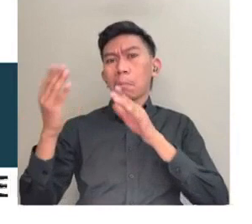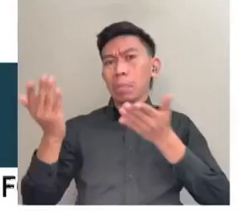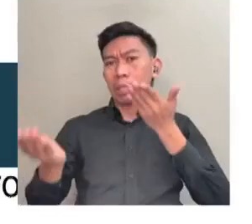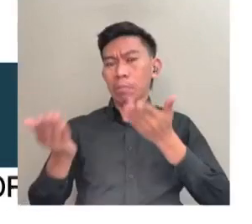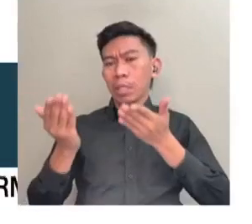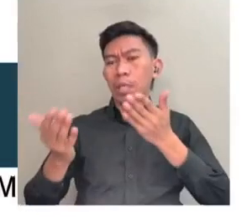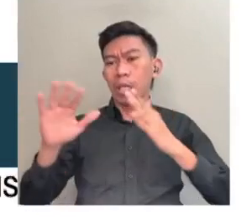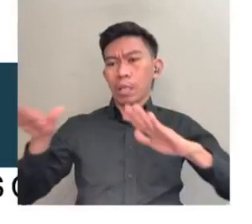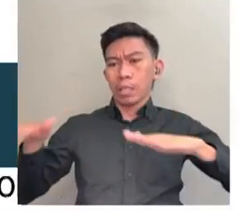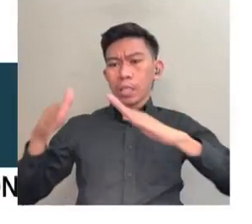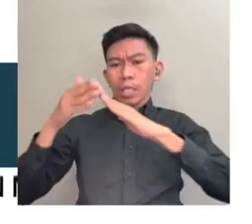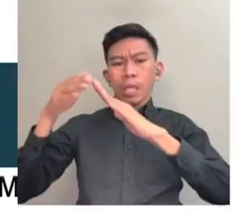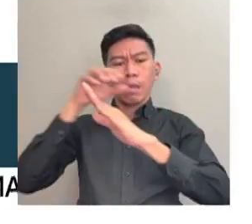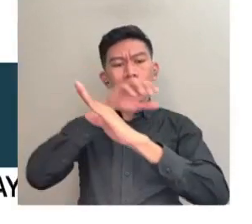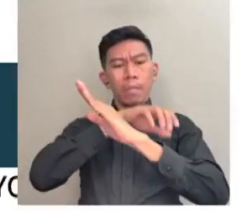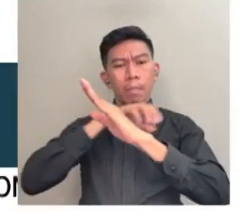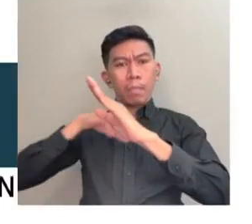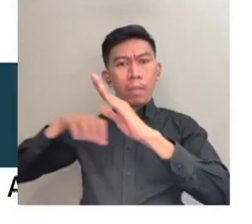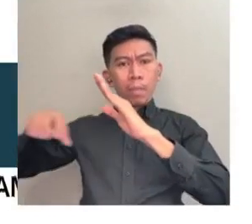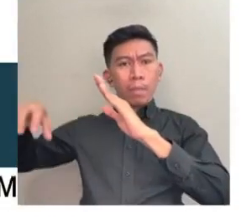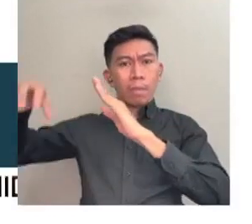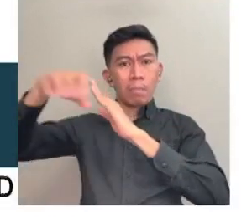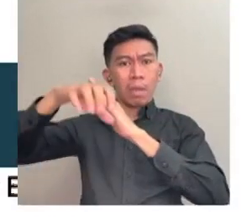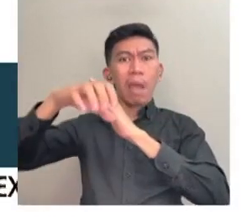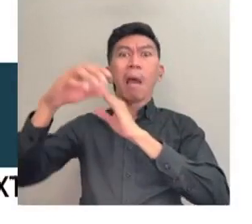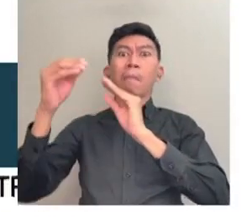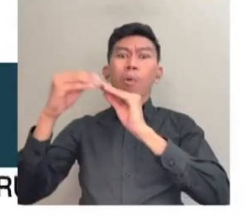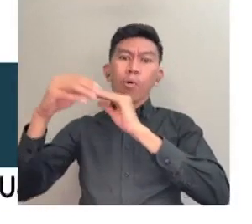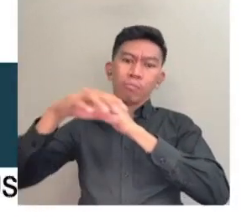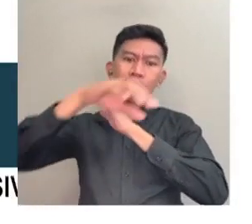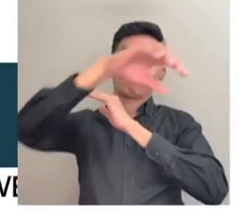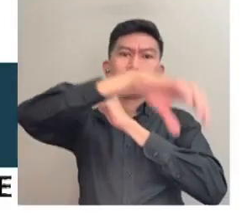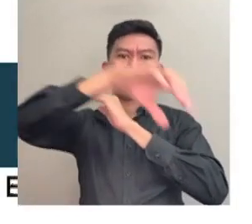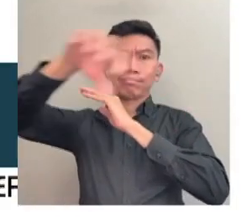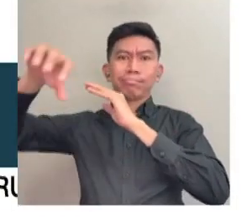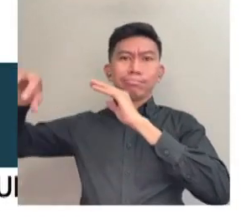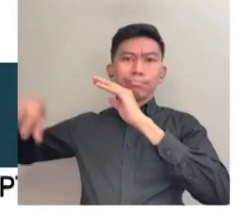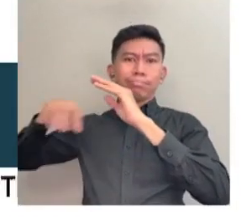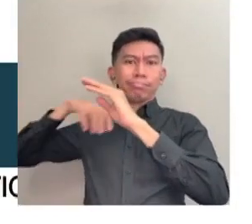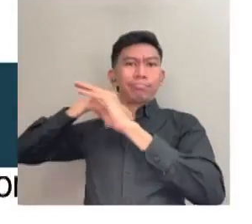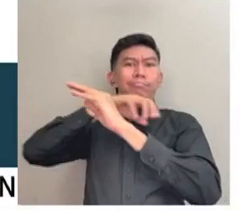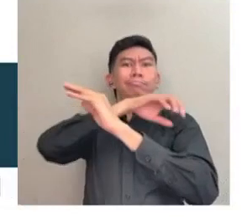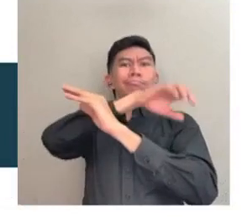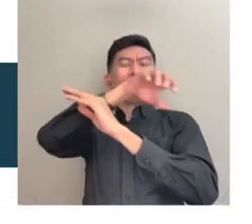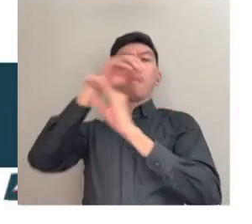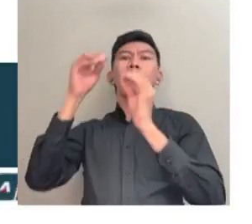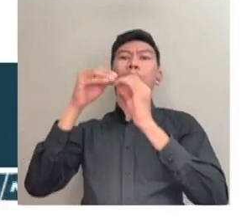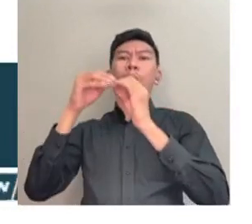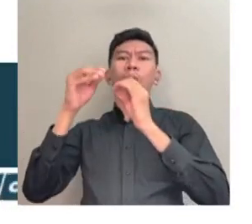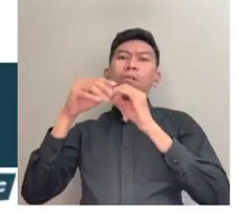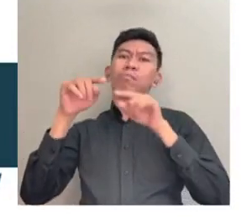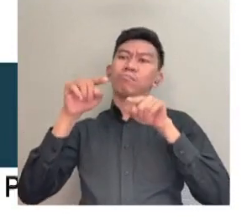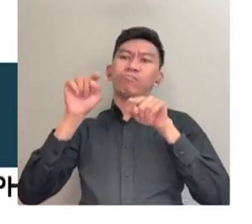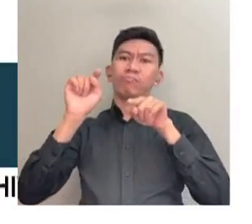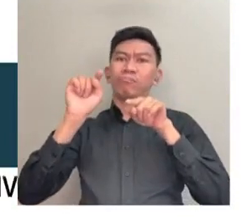7 kilometers. This would mean more evacuees need to be